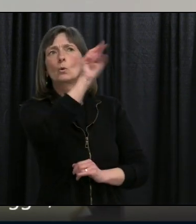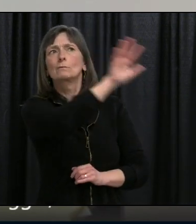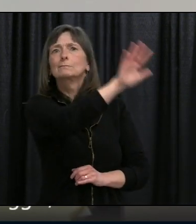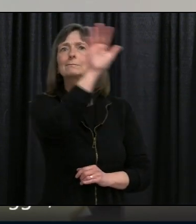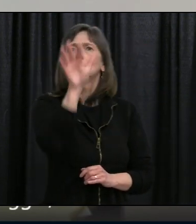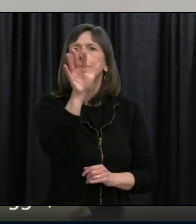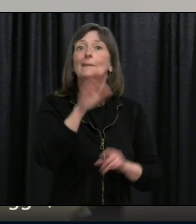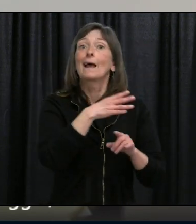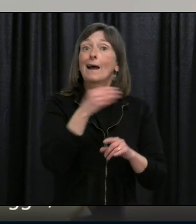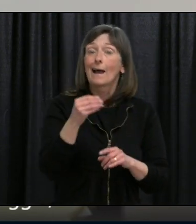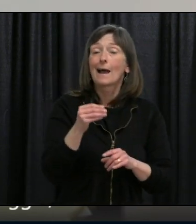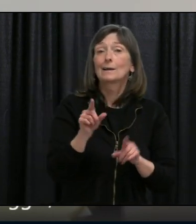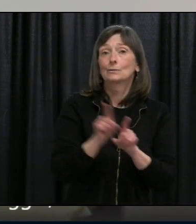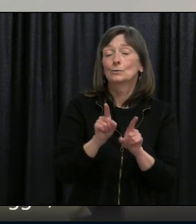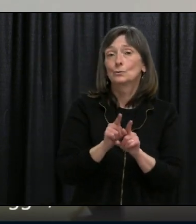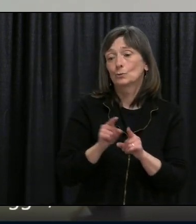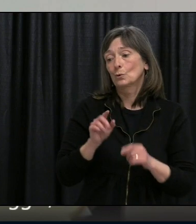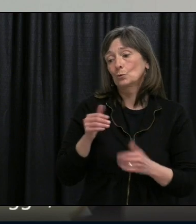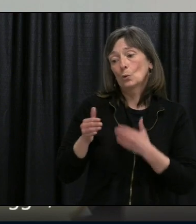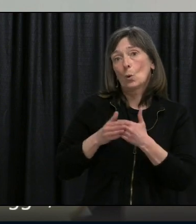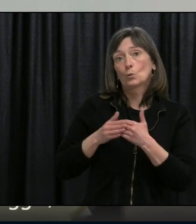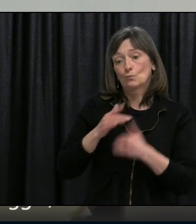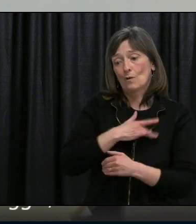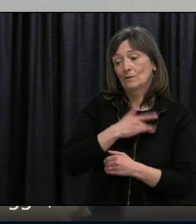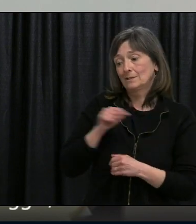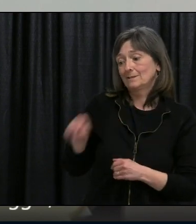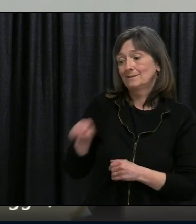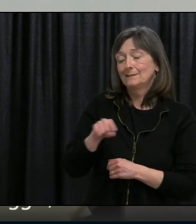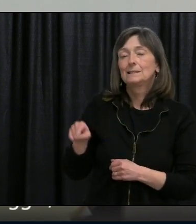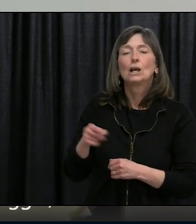neighbours in having very strict border controls.